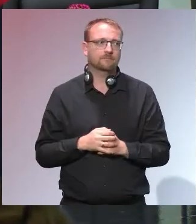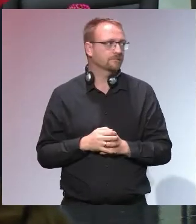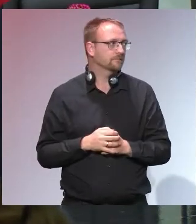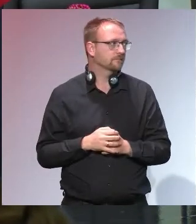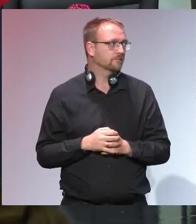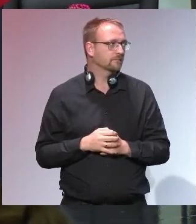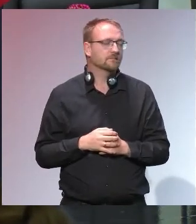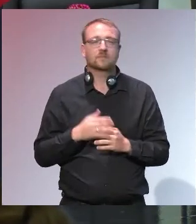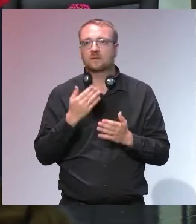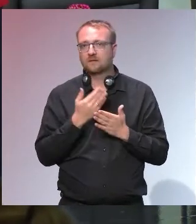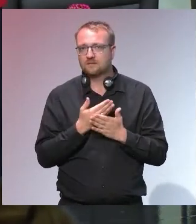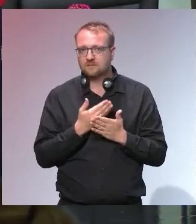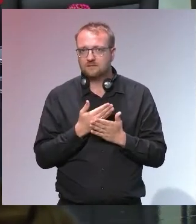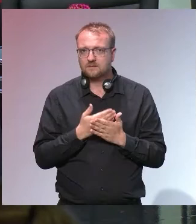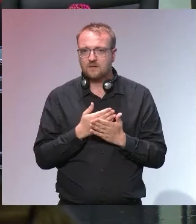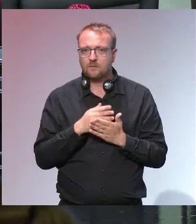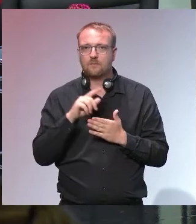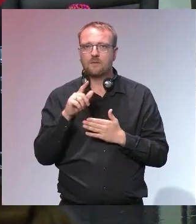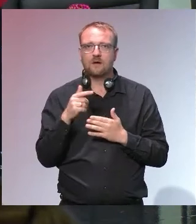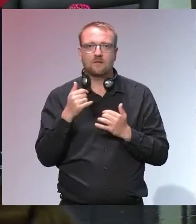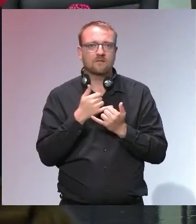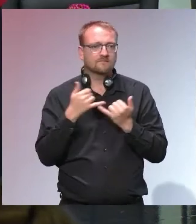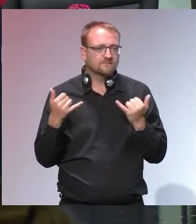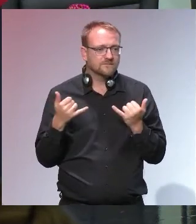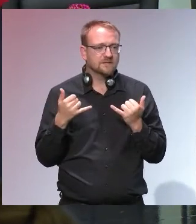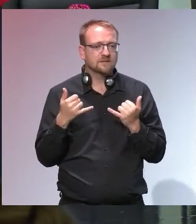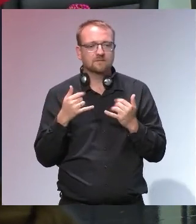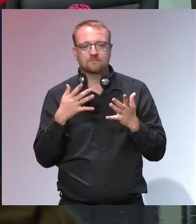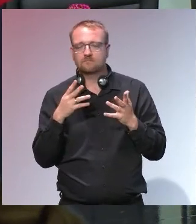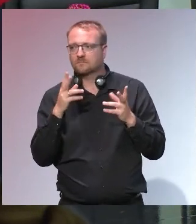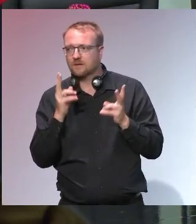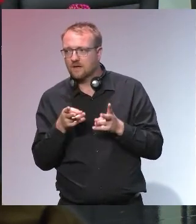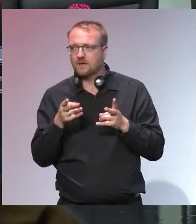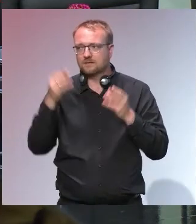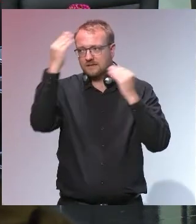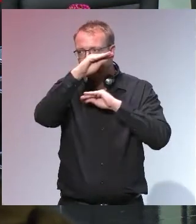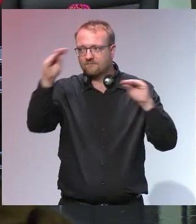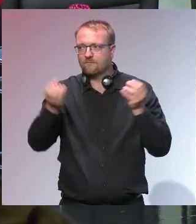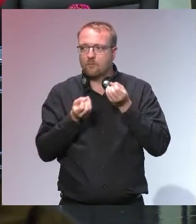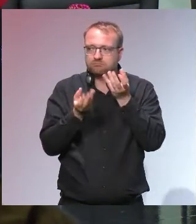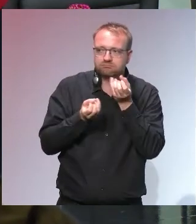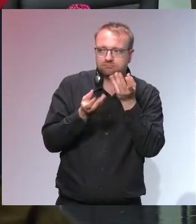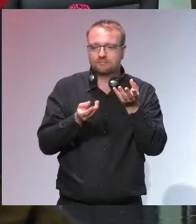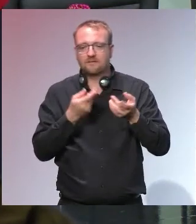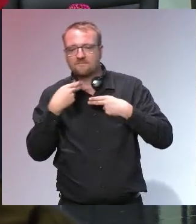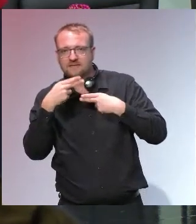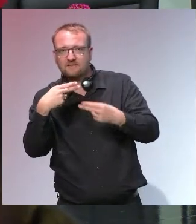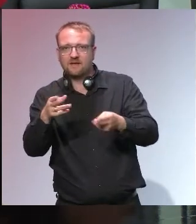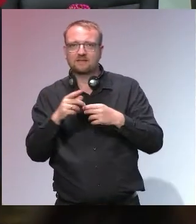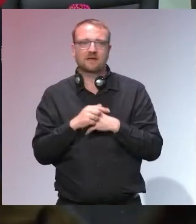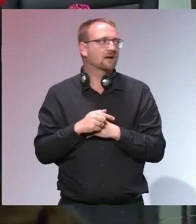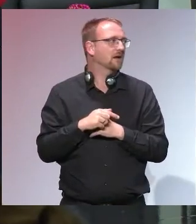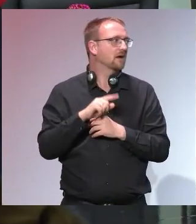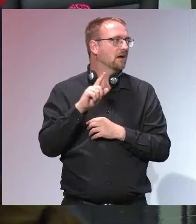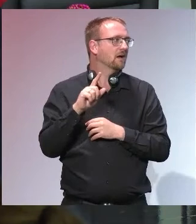Befähigen, diese Information weiterzugeben, wenn ich das vielleicht noch mit hineininterpretieren darf in meine